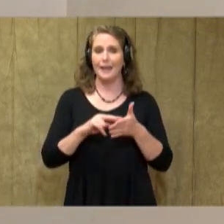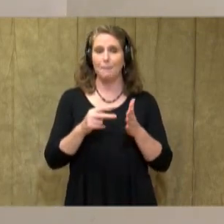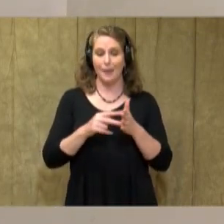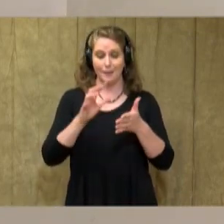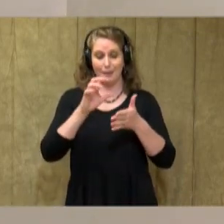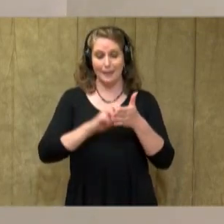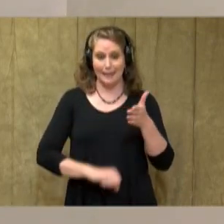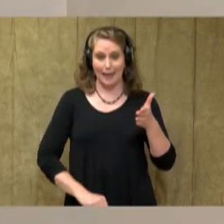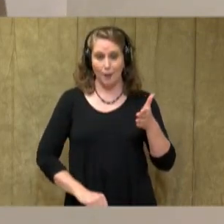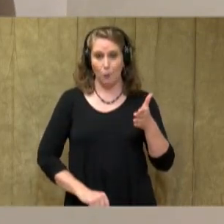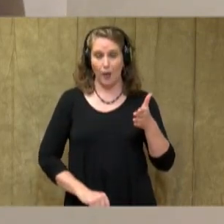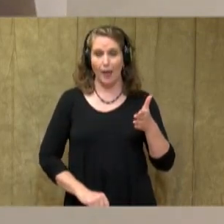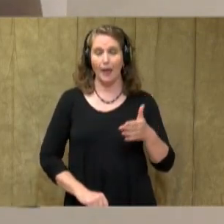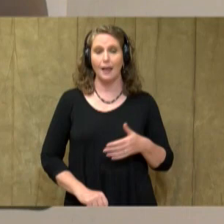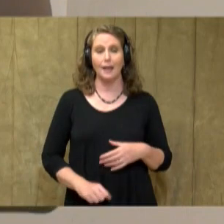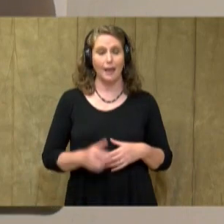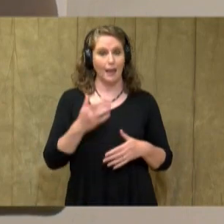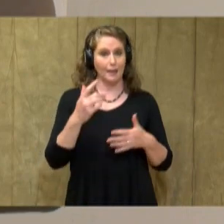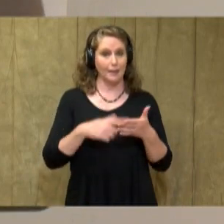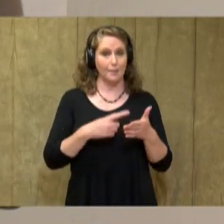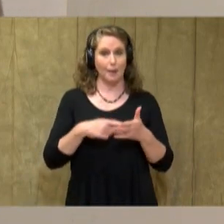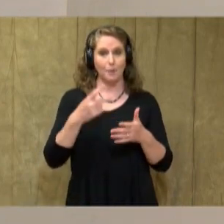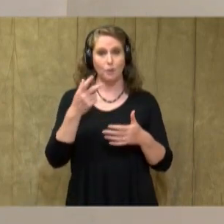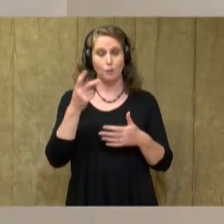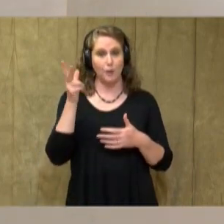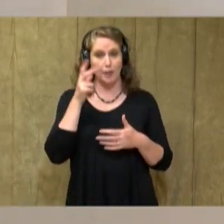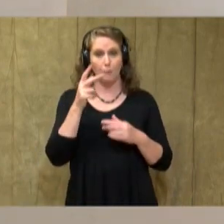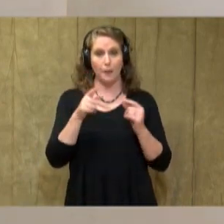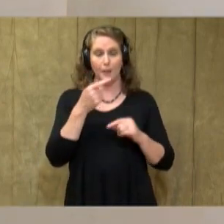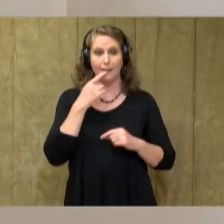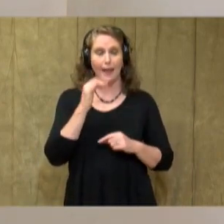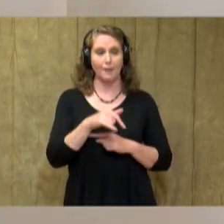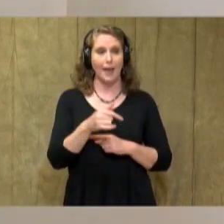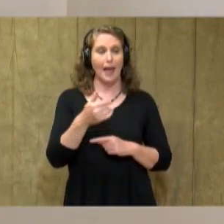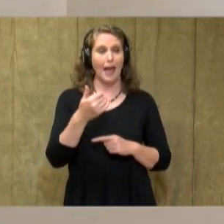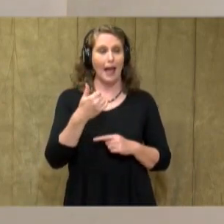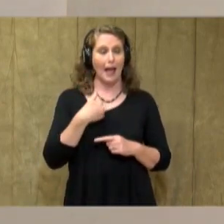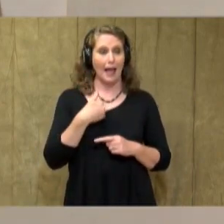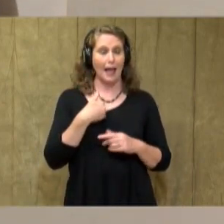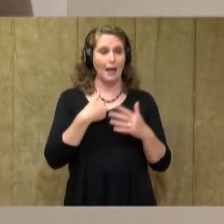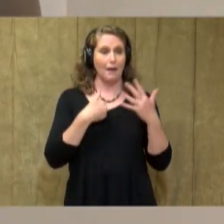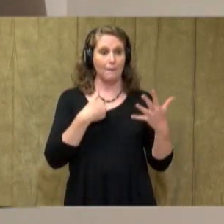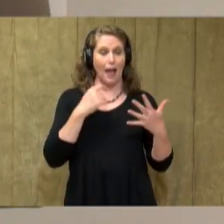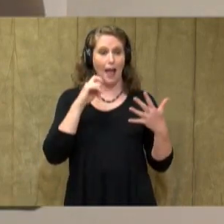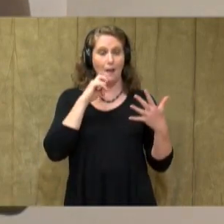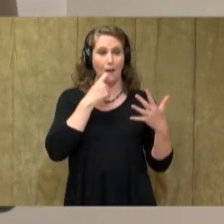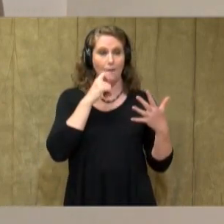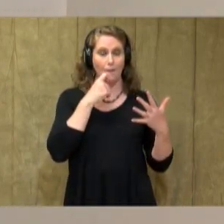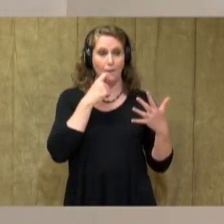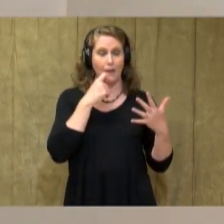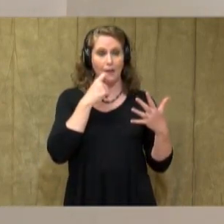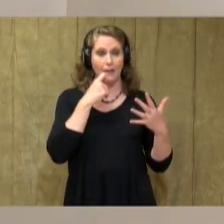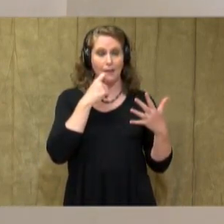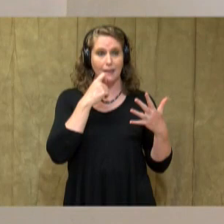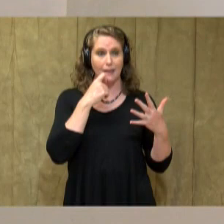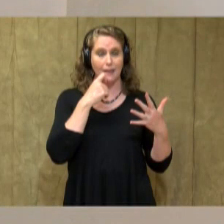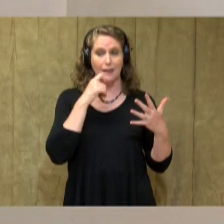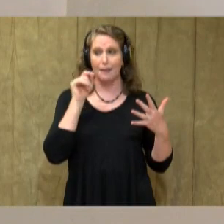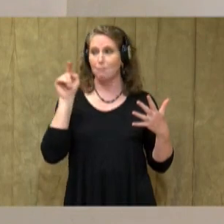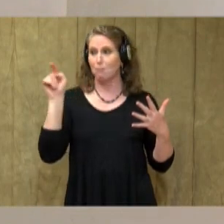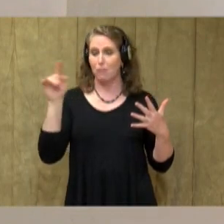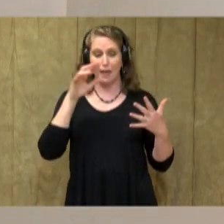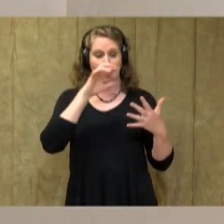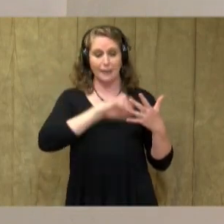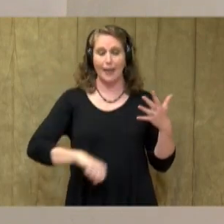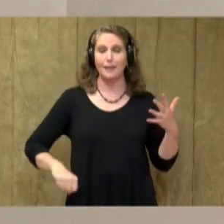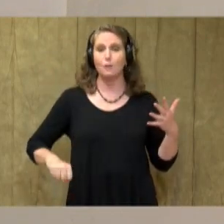away. And you may hear people say that sometimes. They may say, I have 5 apples. Somebody takes